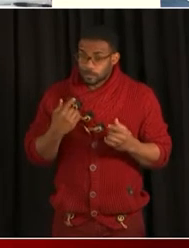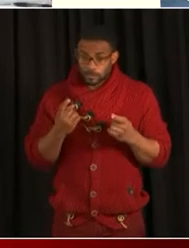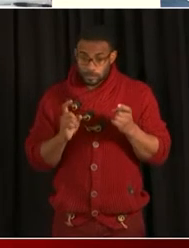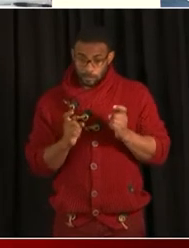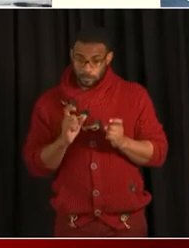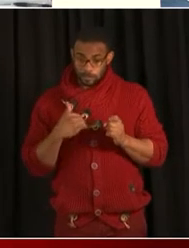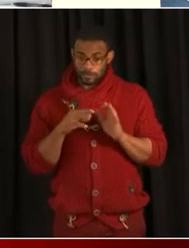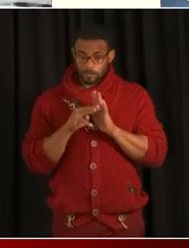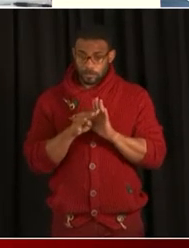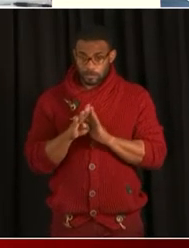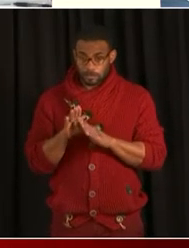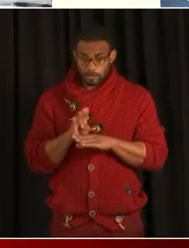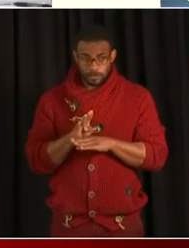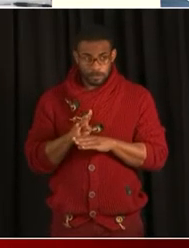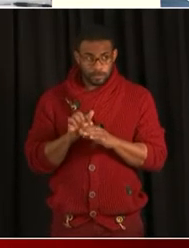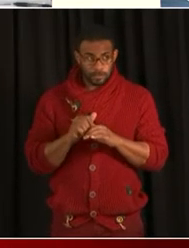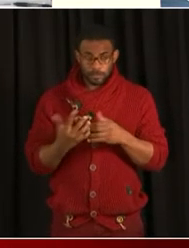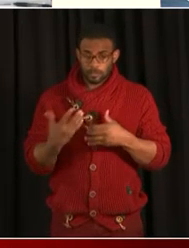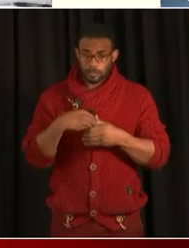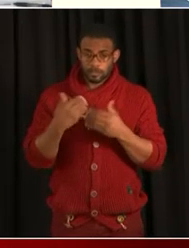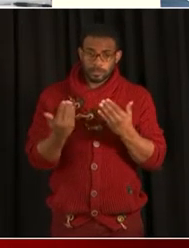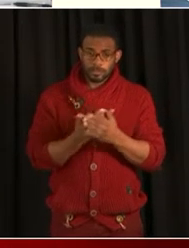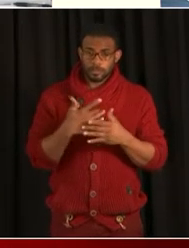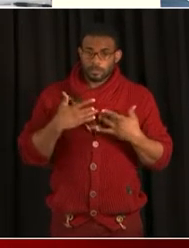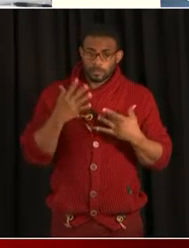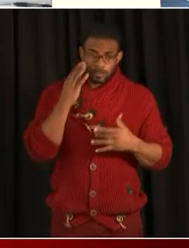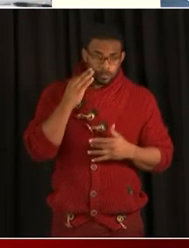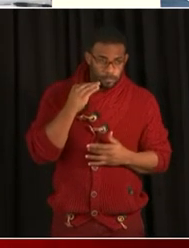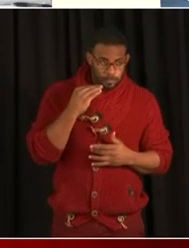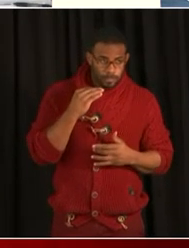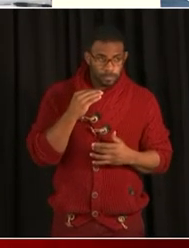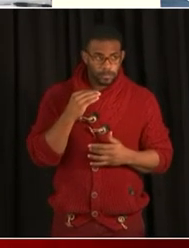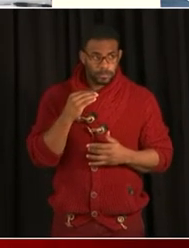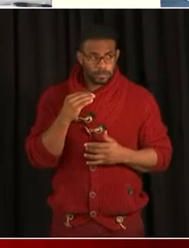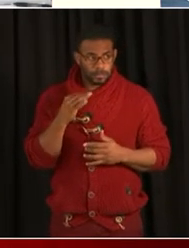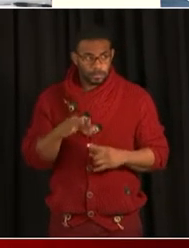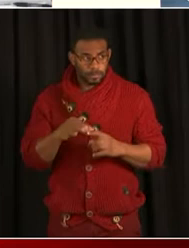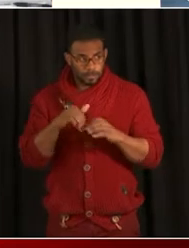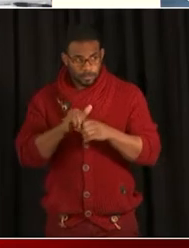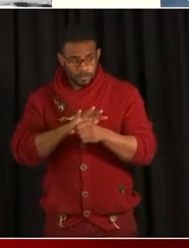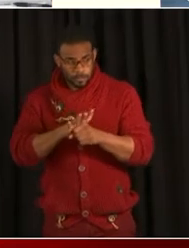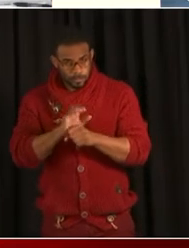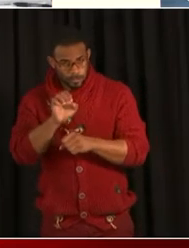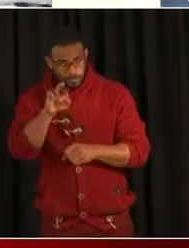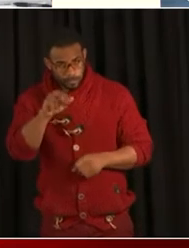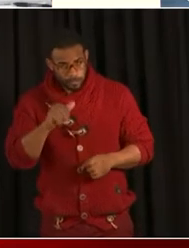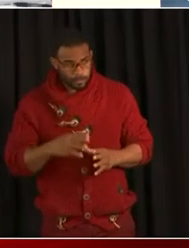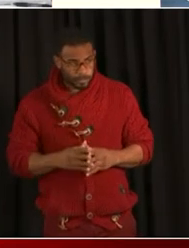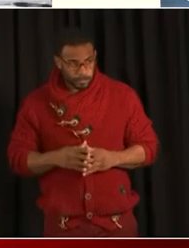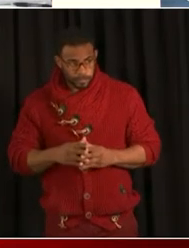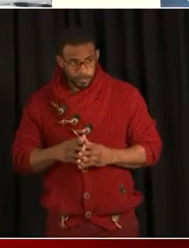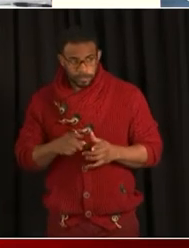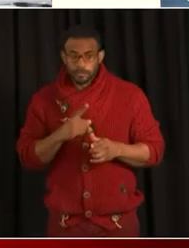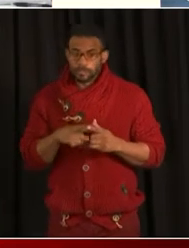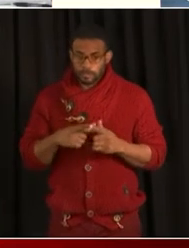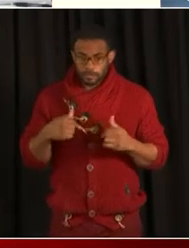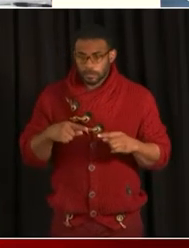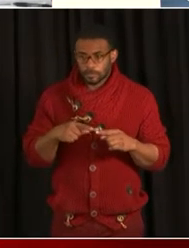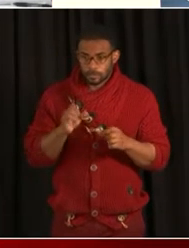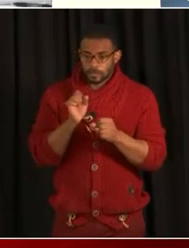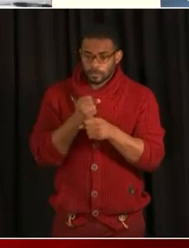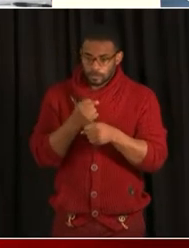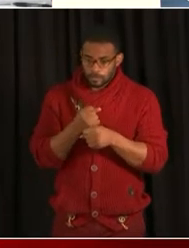we modified our business to incorporate new event experiences, especially in the COVID era. And then